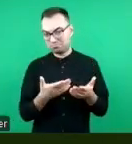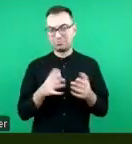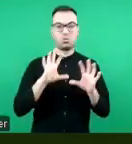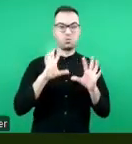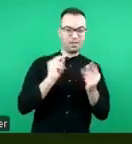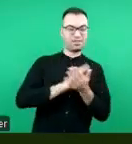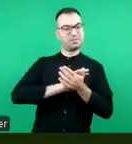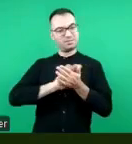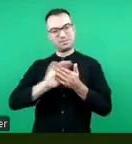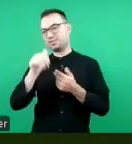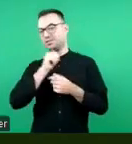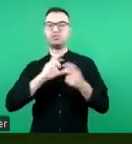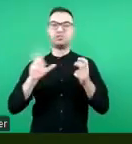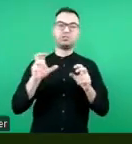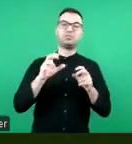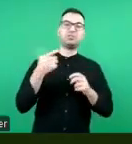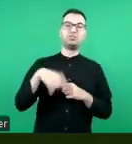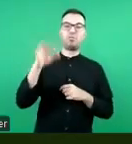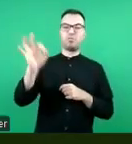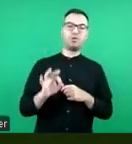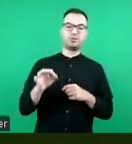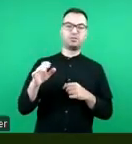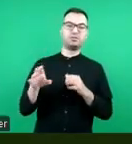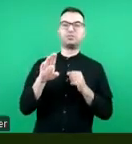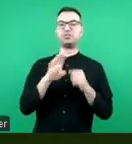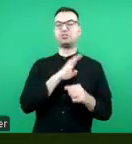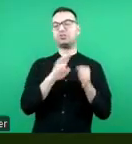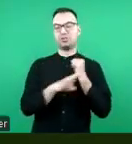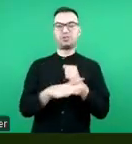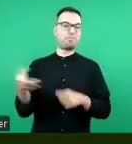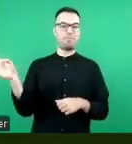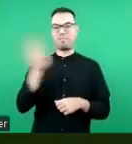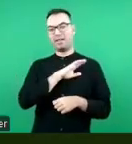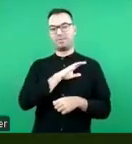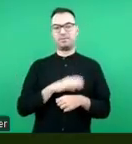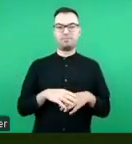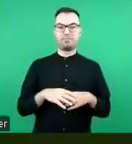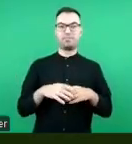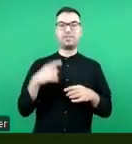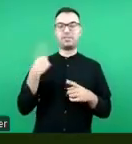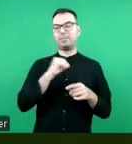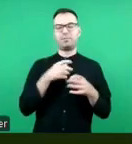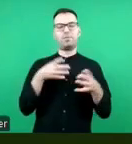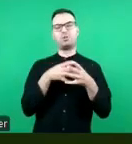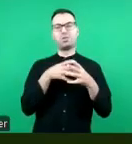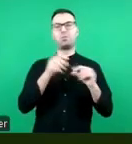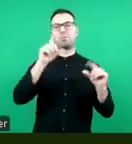and green, or is it 103% of the trees killed? So, and they could rate themselves where they would